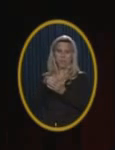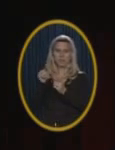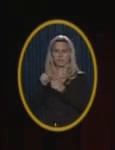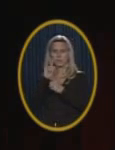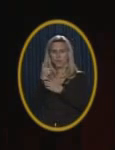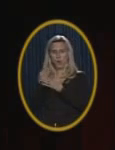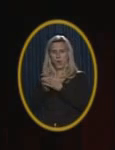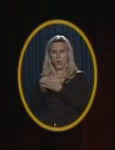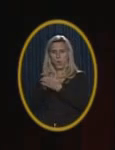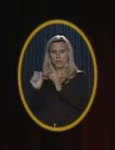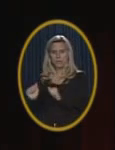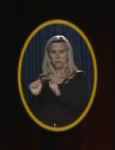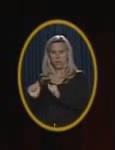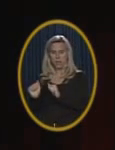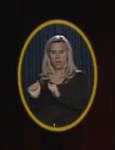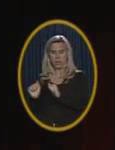And